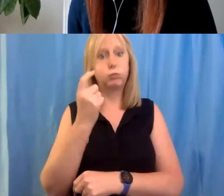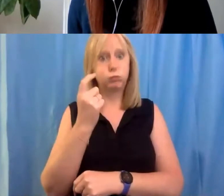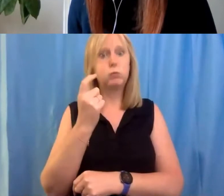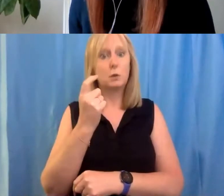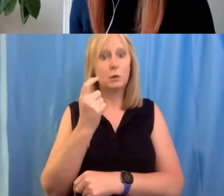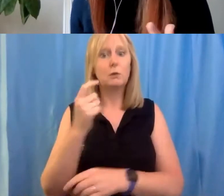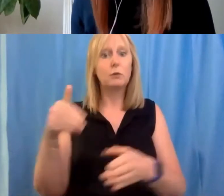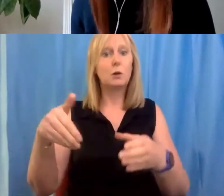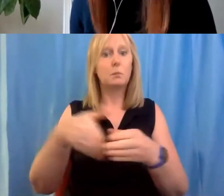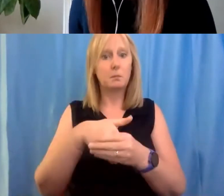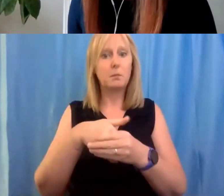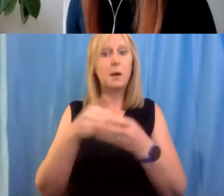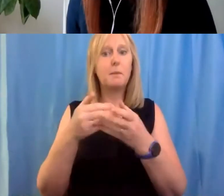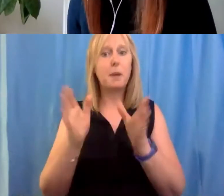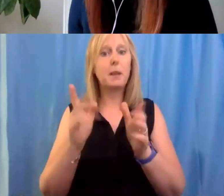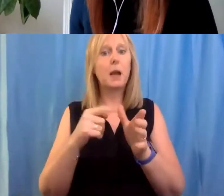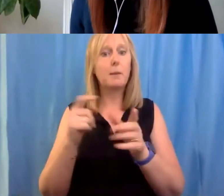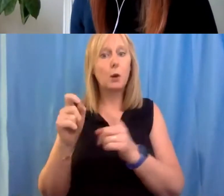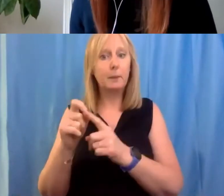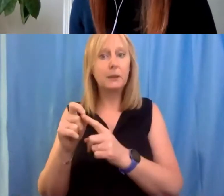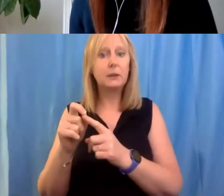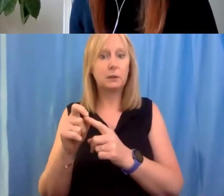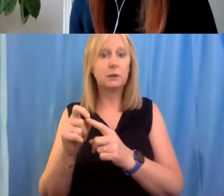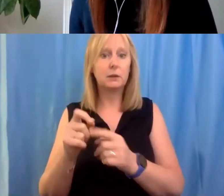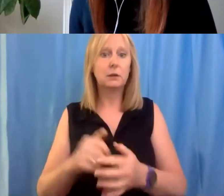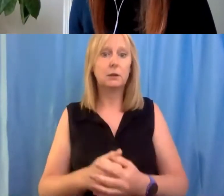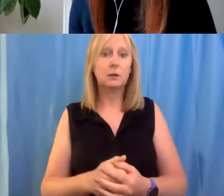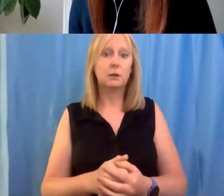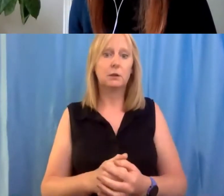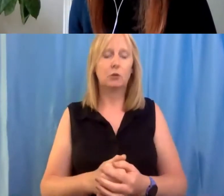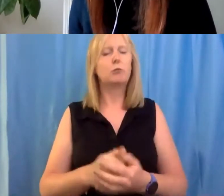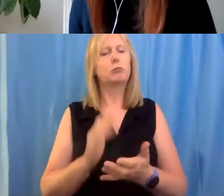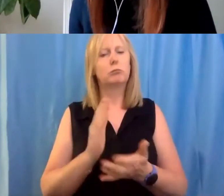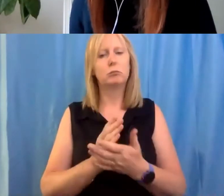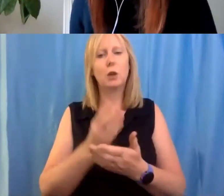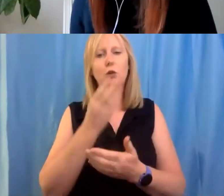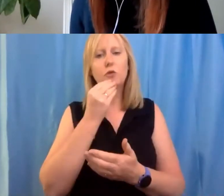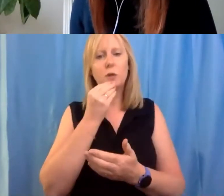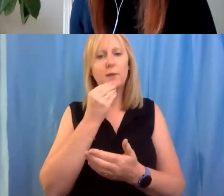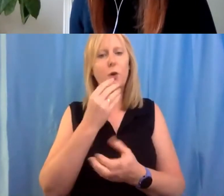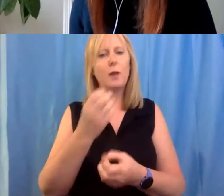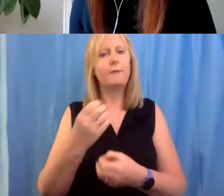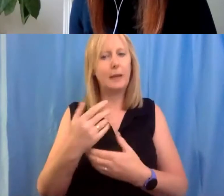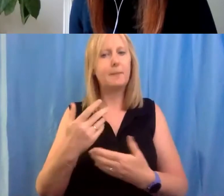public appointment. So that was really useful feedback for us ahead of today's discussion.